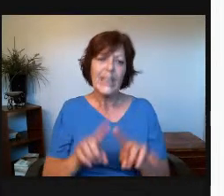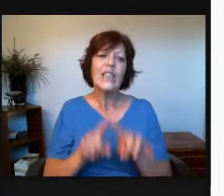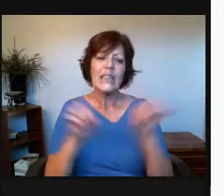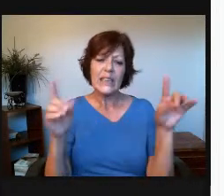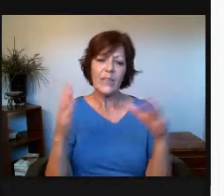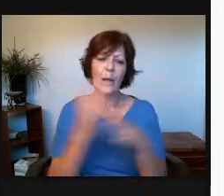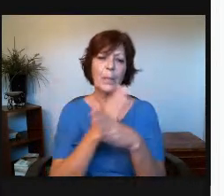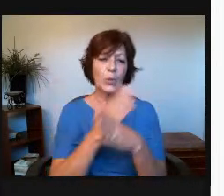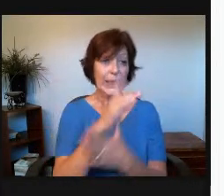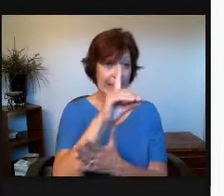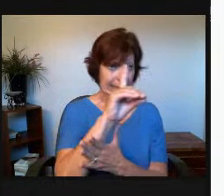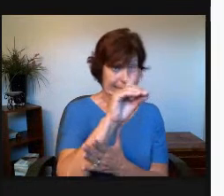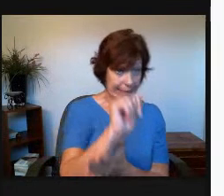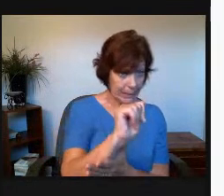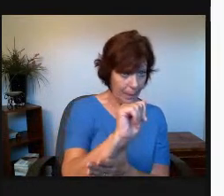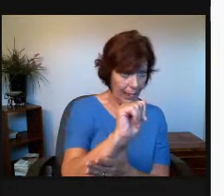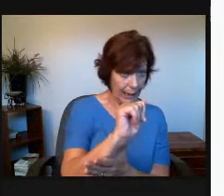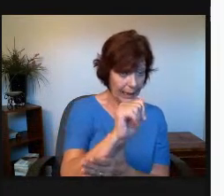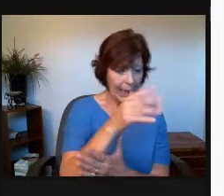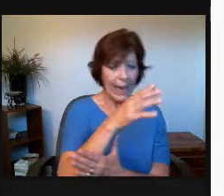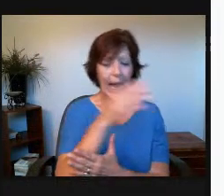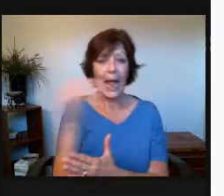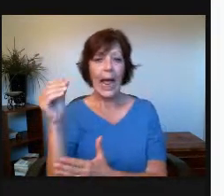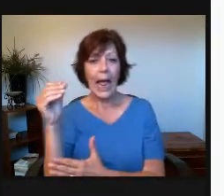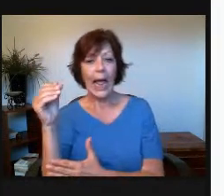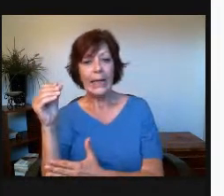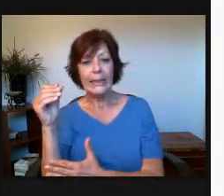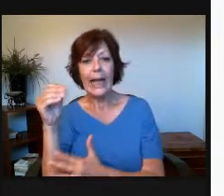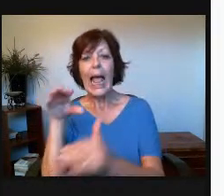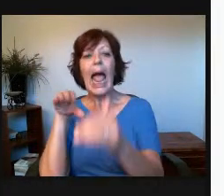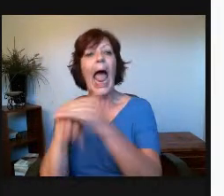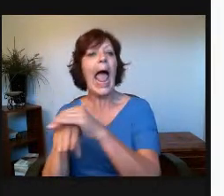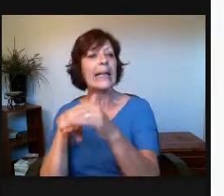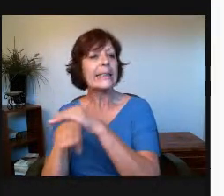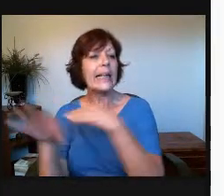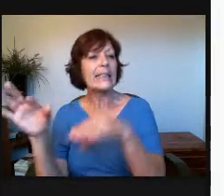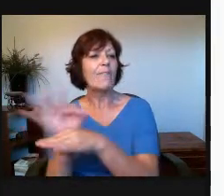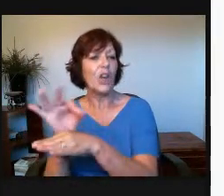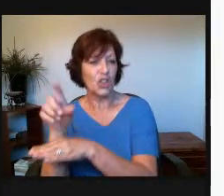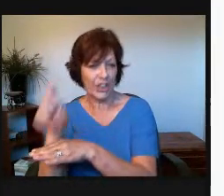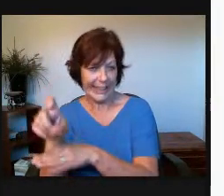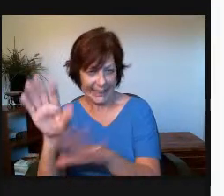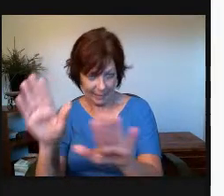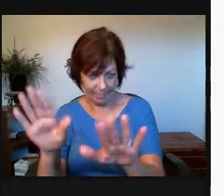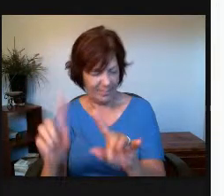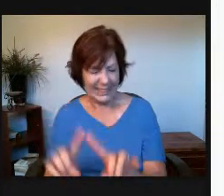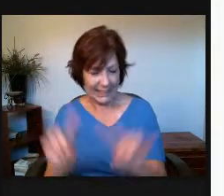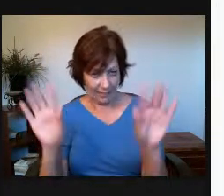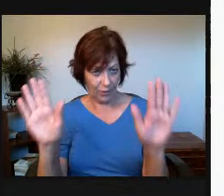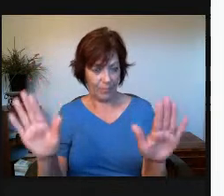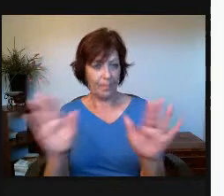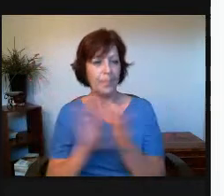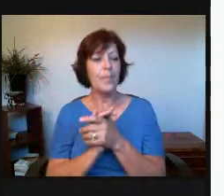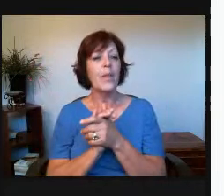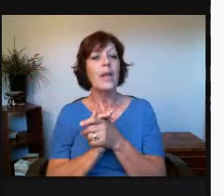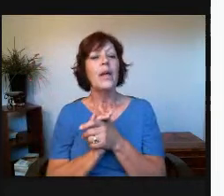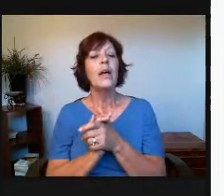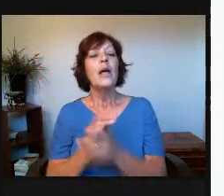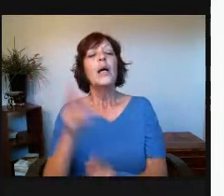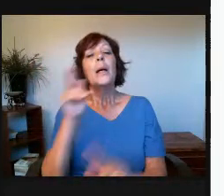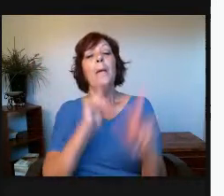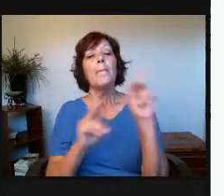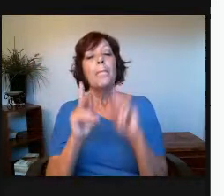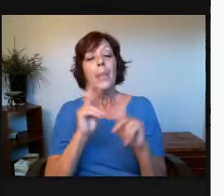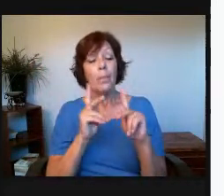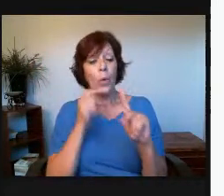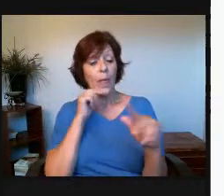a disability and an access and a functional need. And people under the